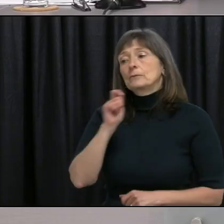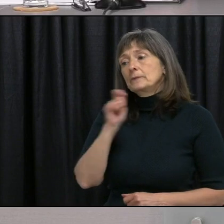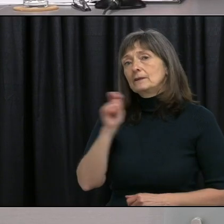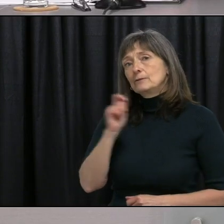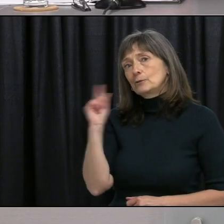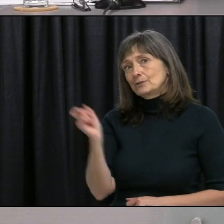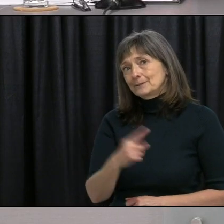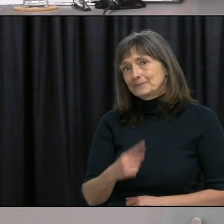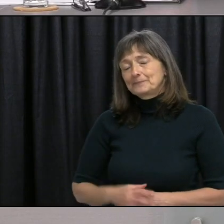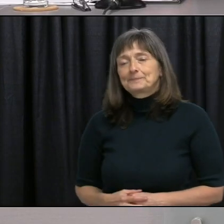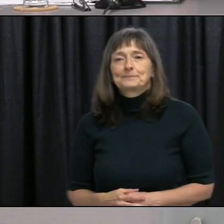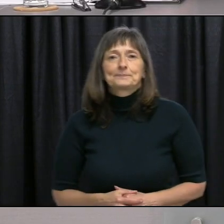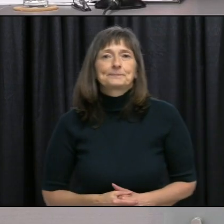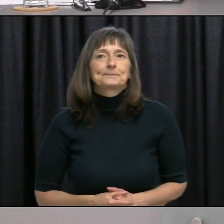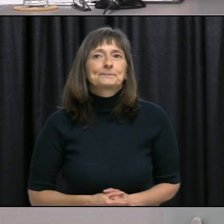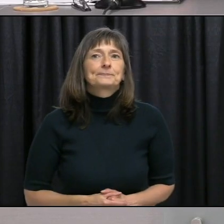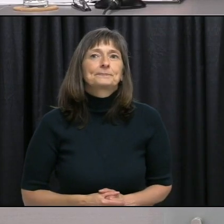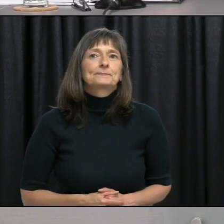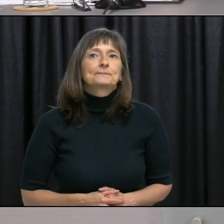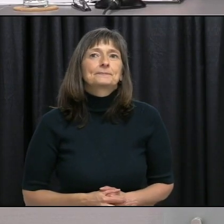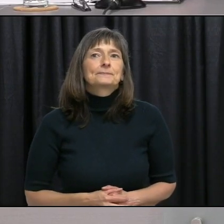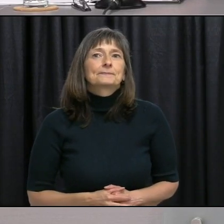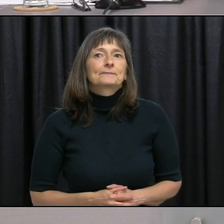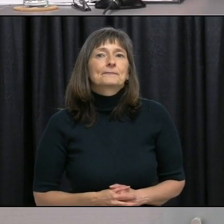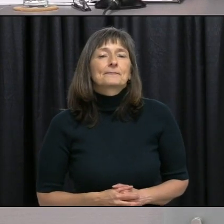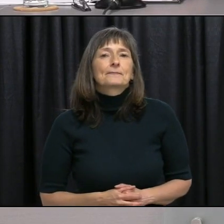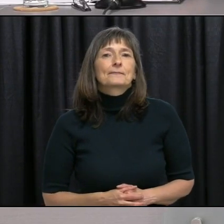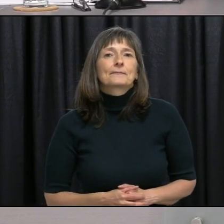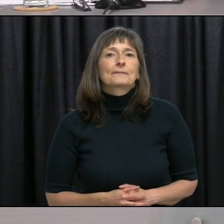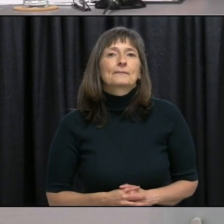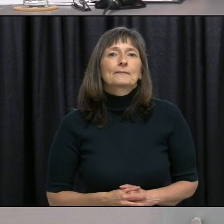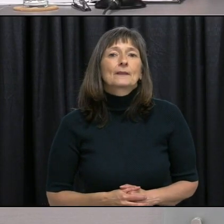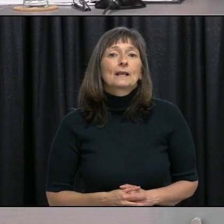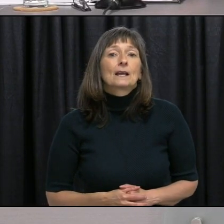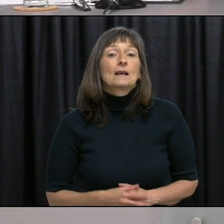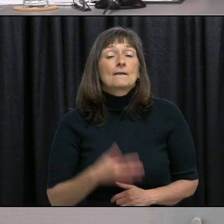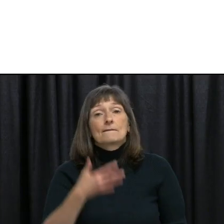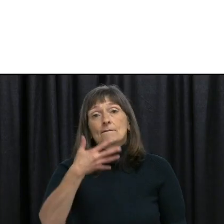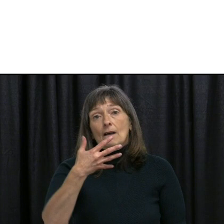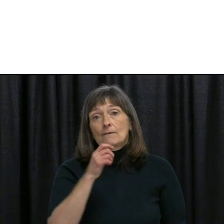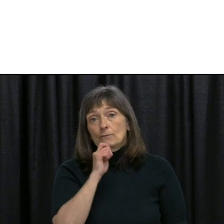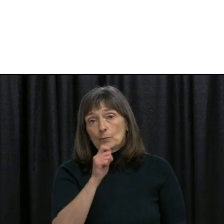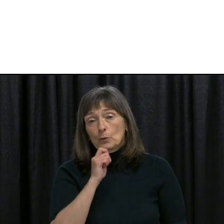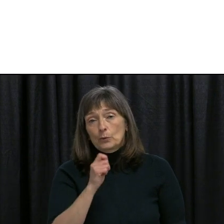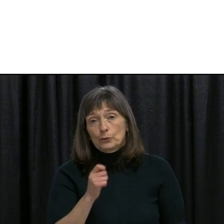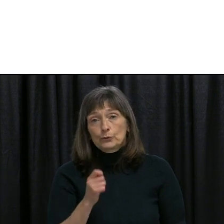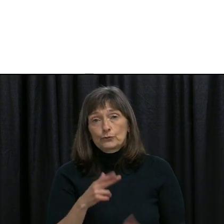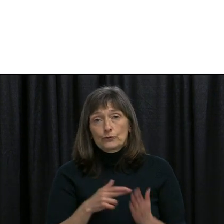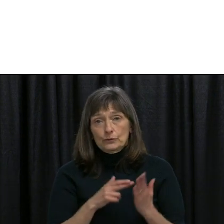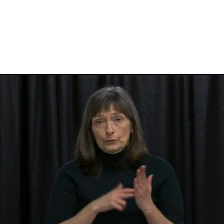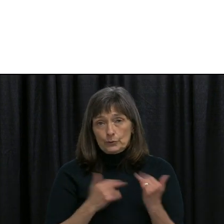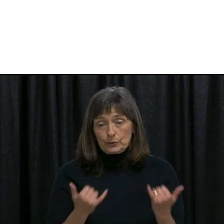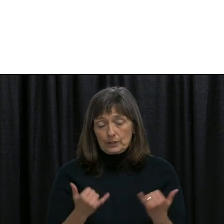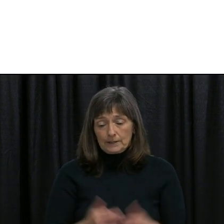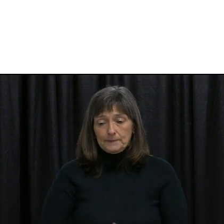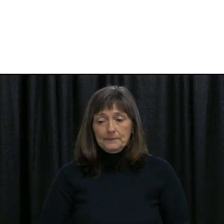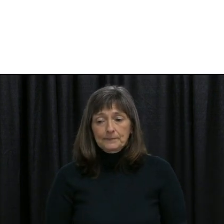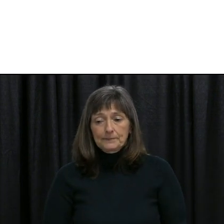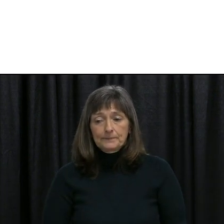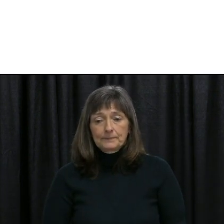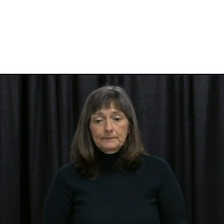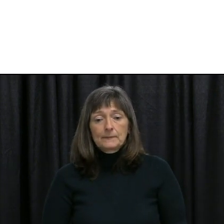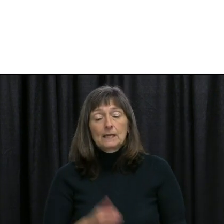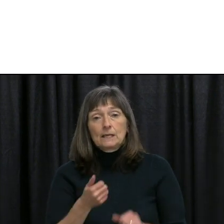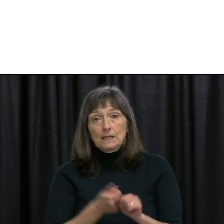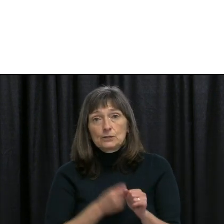today. Thank you, Premier. For the benefit of our speakers, we have 5 reporters registered for today's call. Each reporter will